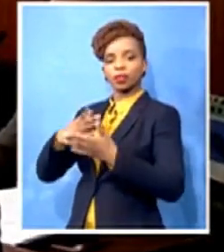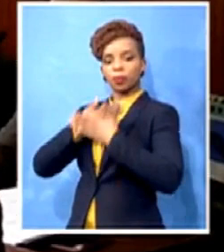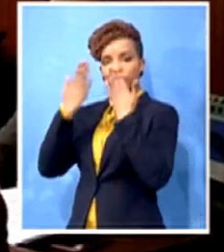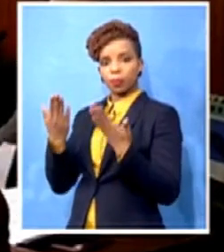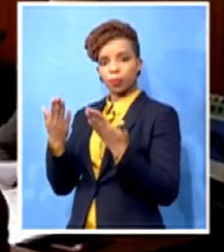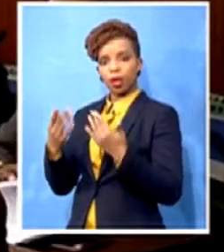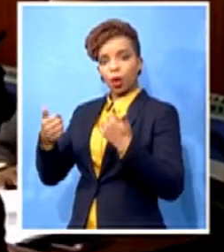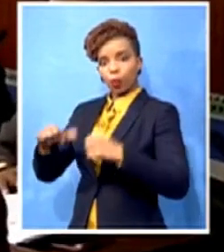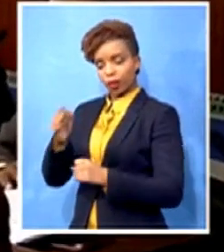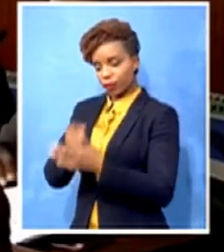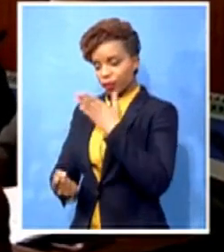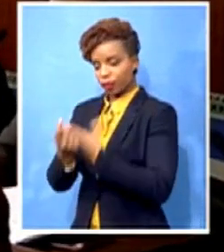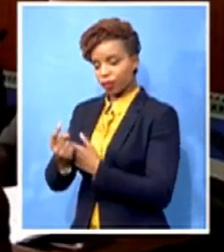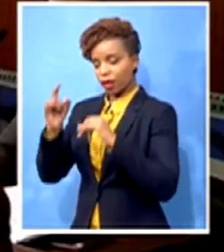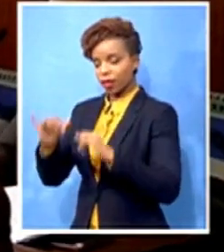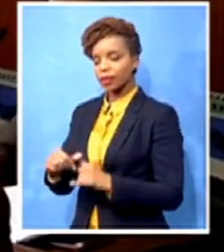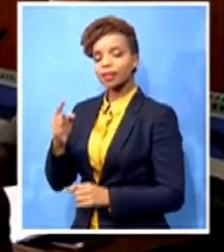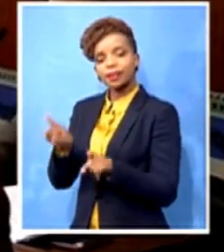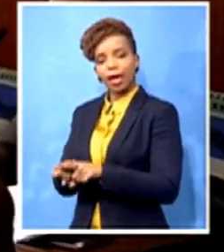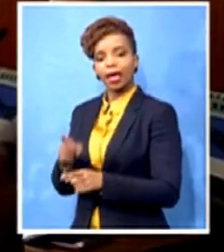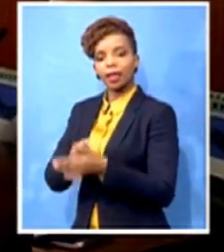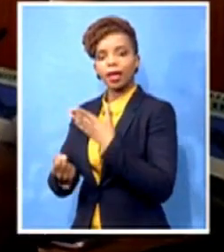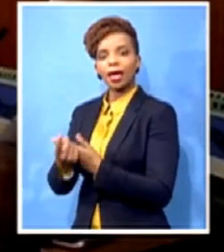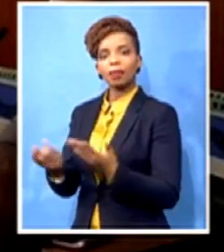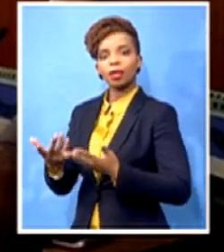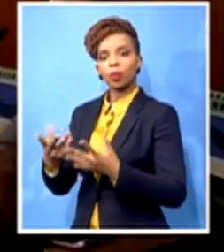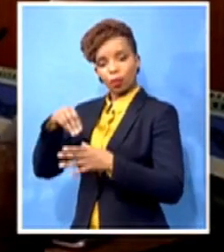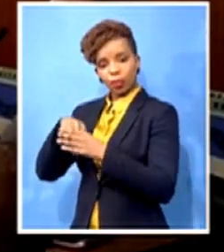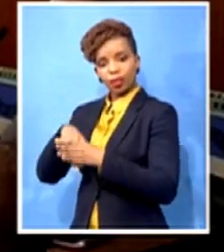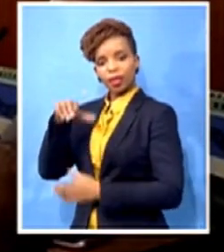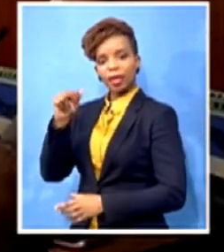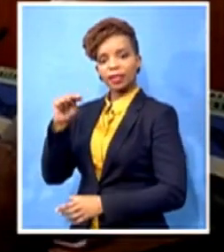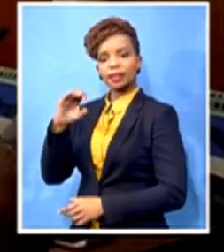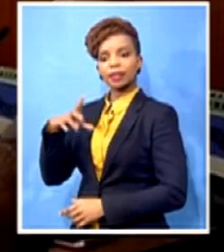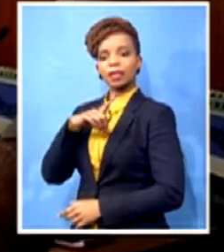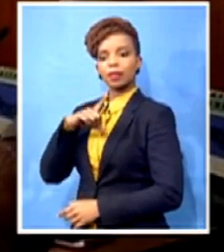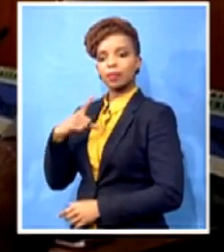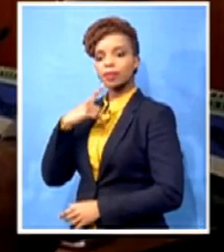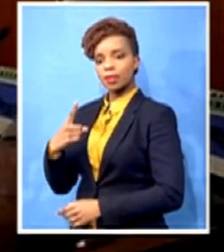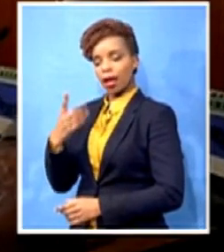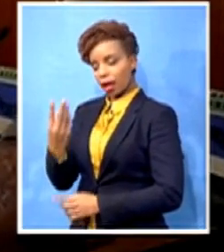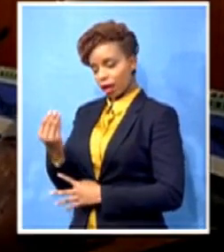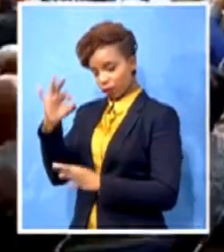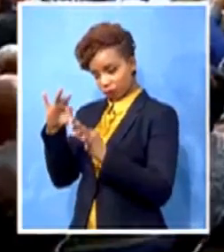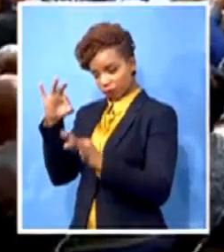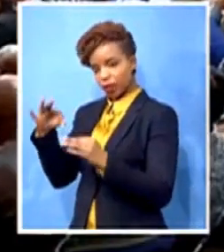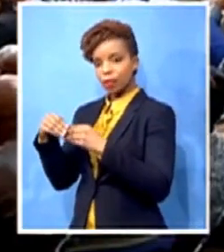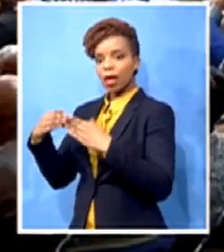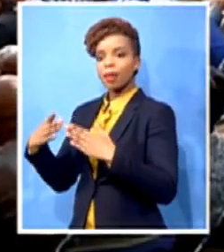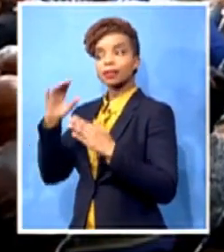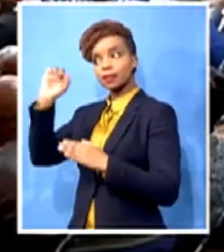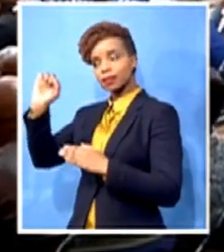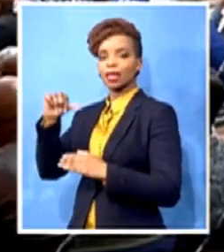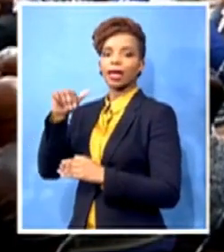ANC, because speaking to the spokesperson this week, he said that certain members of the ANC actually were willingly voted him in, knowing full well that he had challenges.